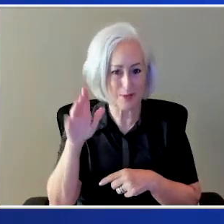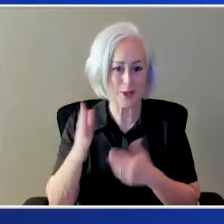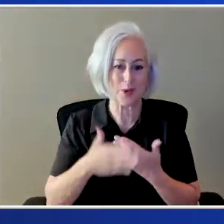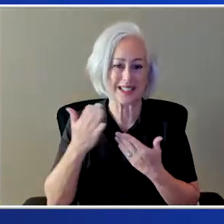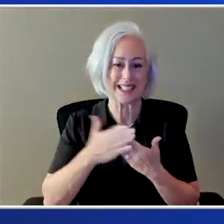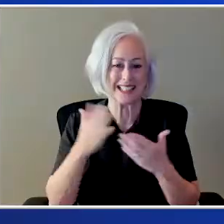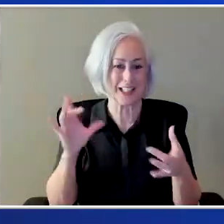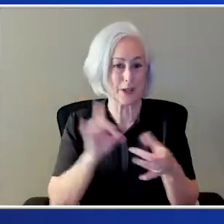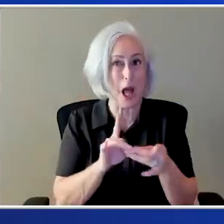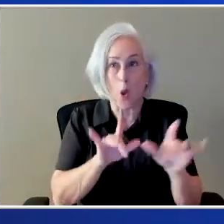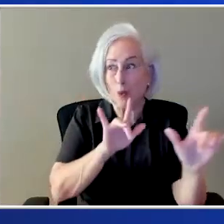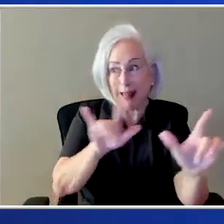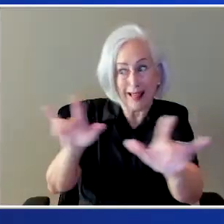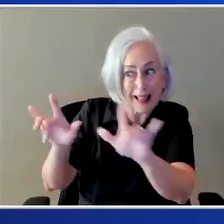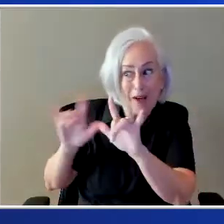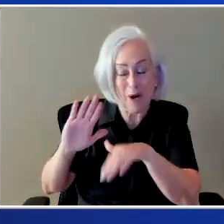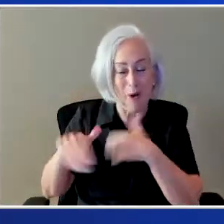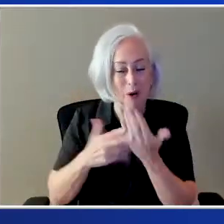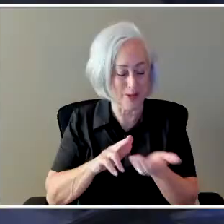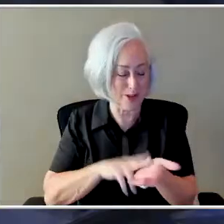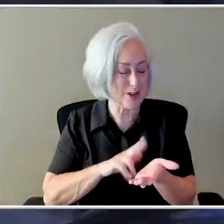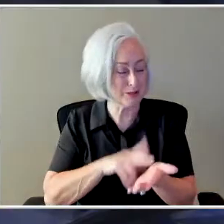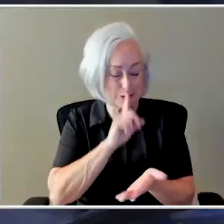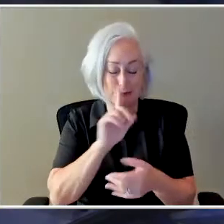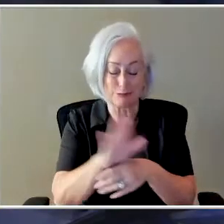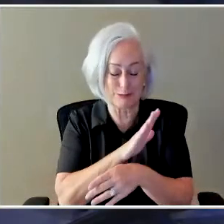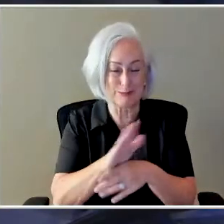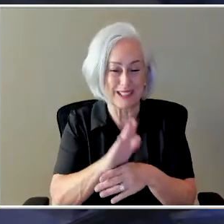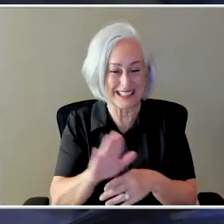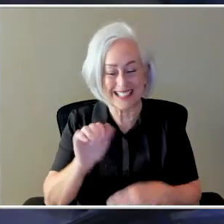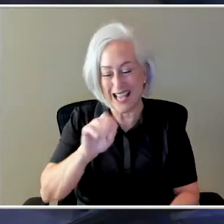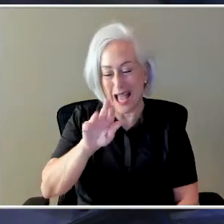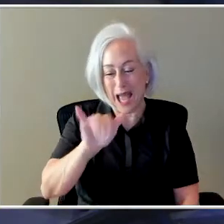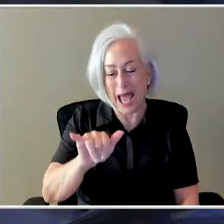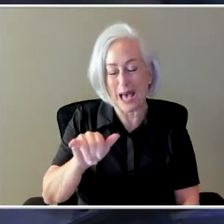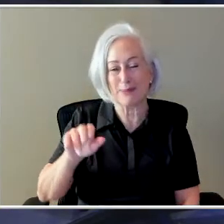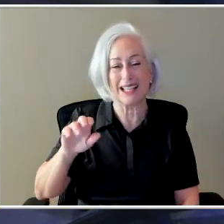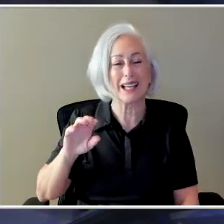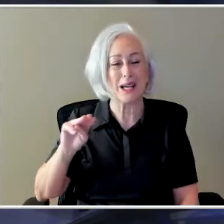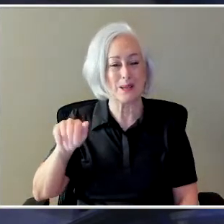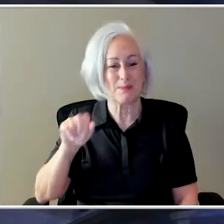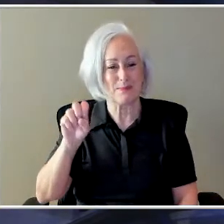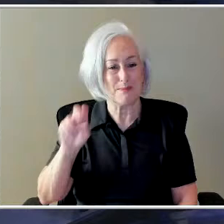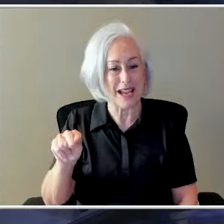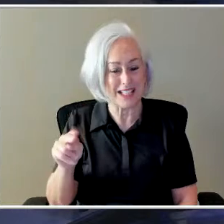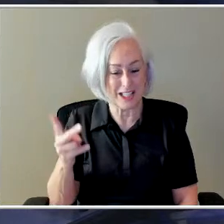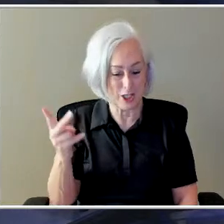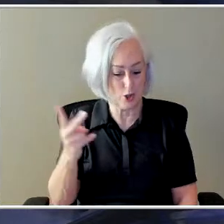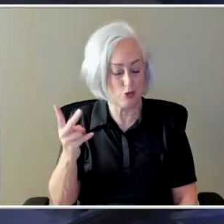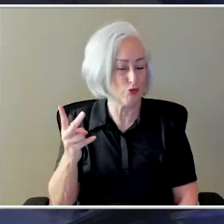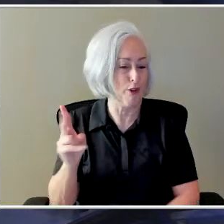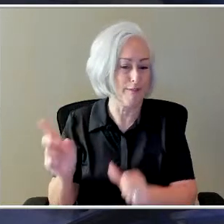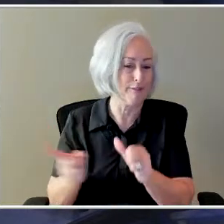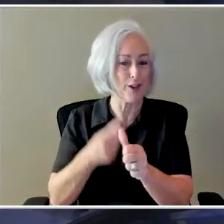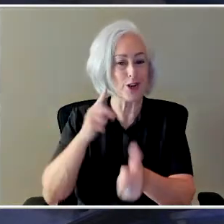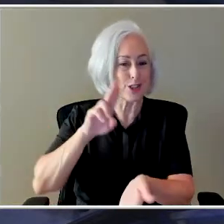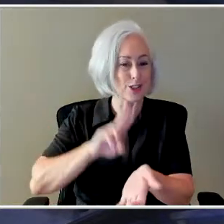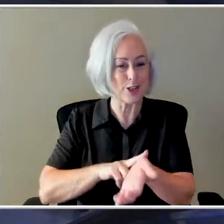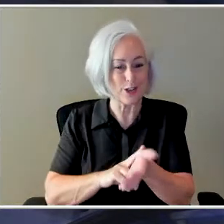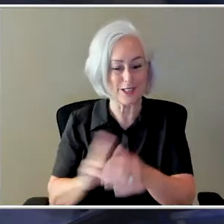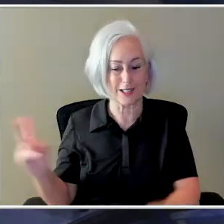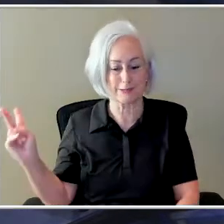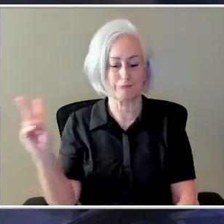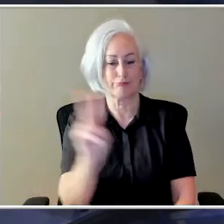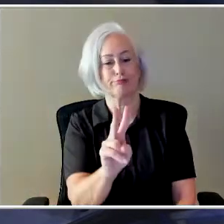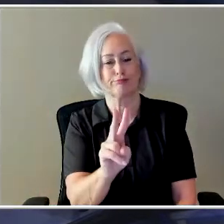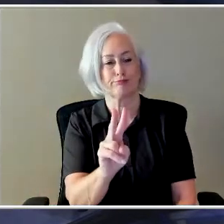all of the nurses, and I mean, Abby and Mason were the first two nurses that we had, and Bree was the